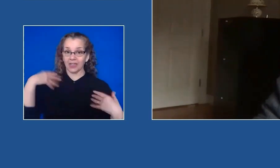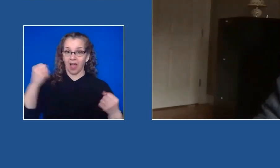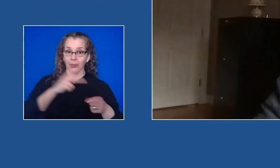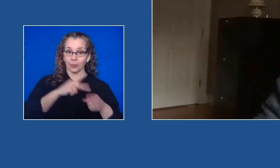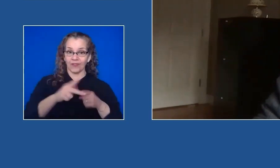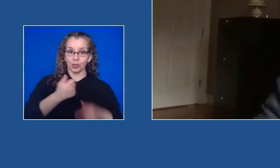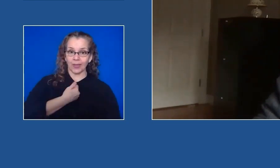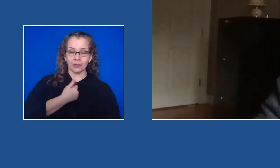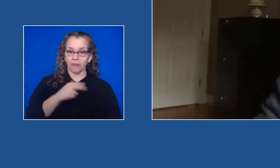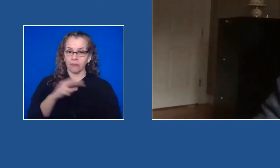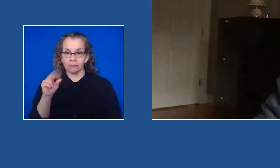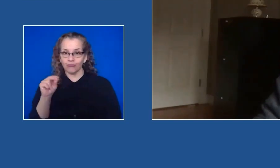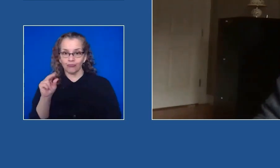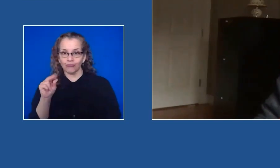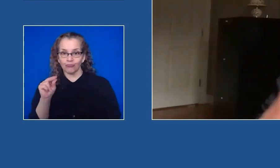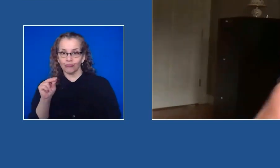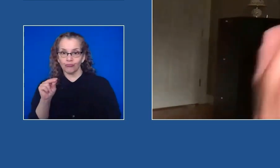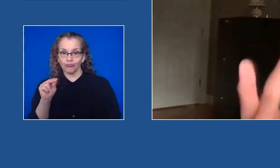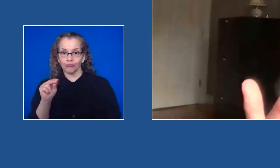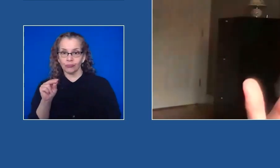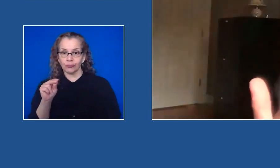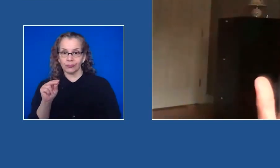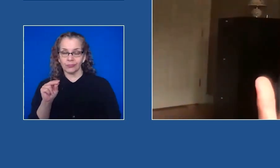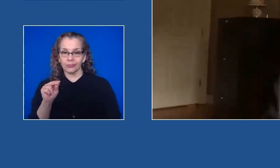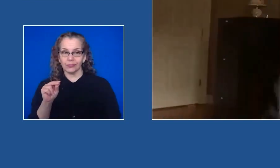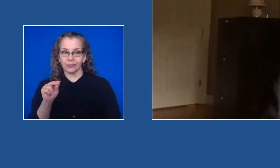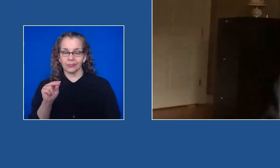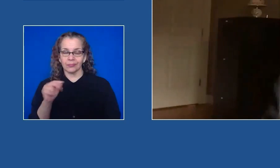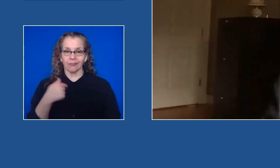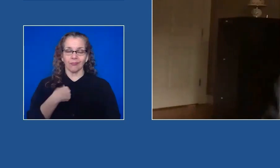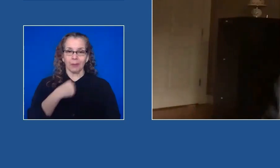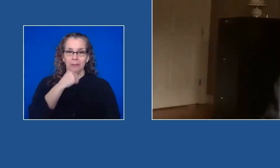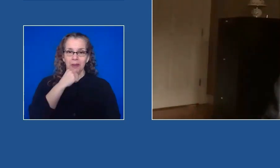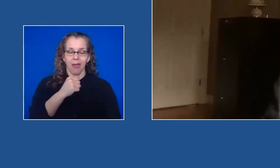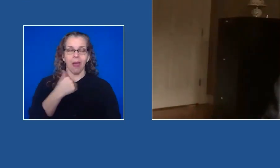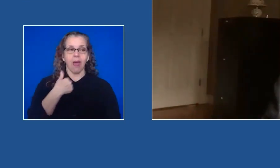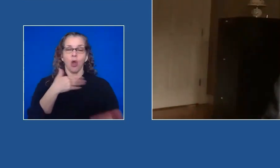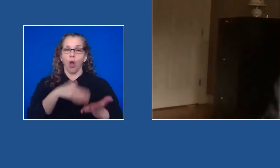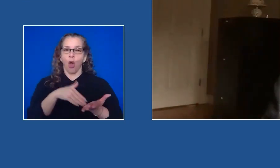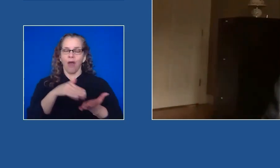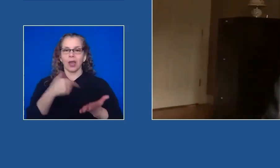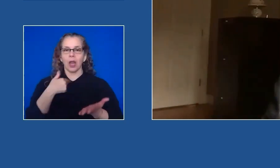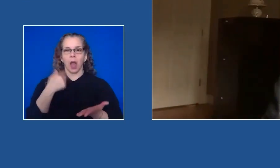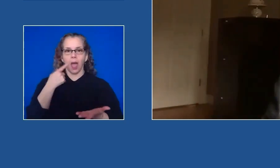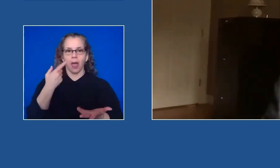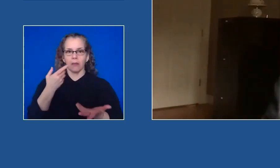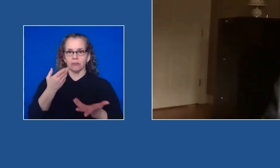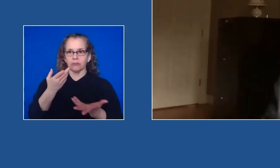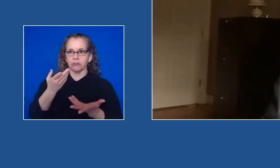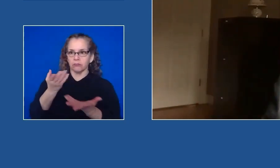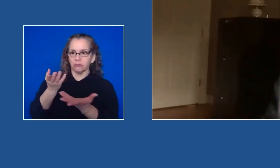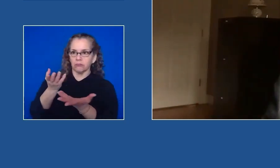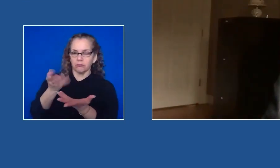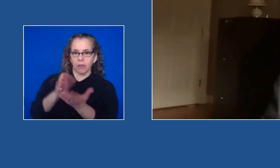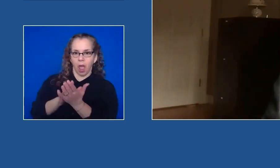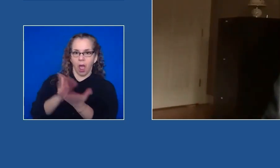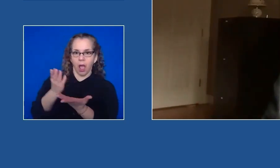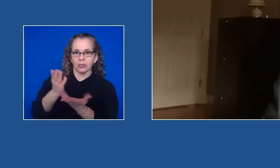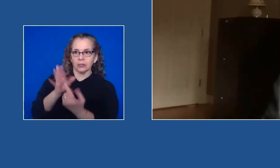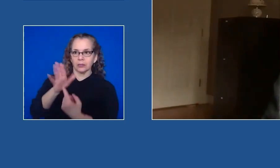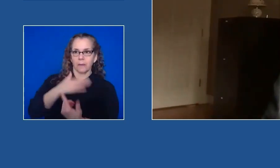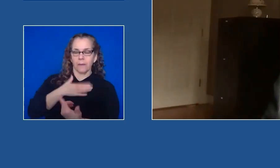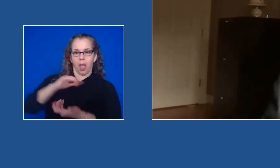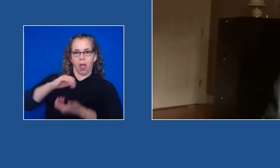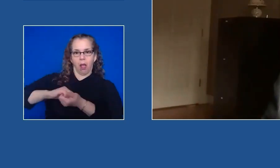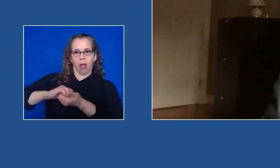myself. And oftentimes I'm looking to my colleagues for their expertise as well. So what I want to do is